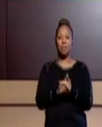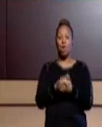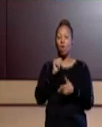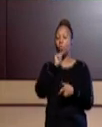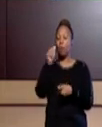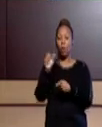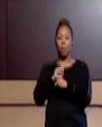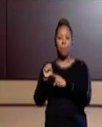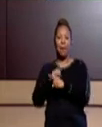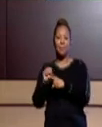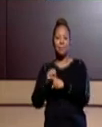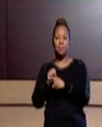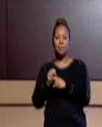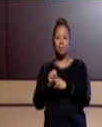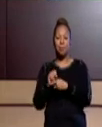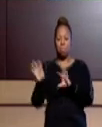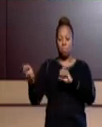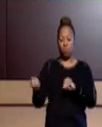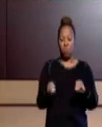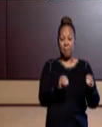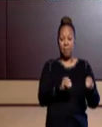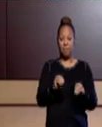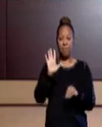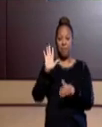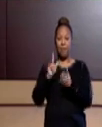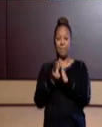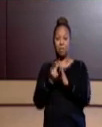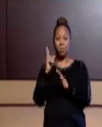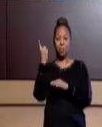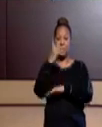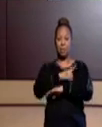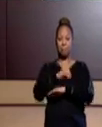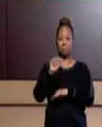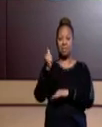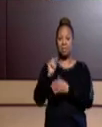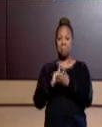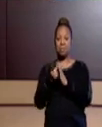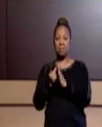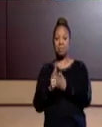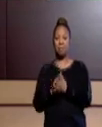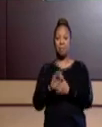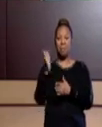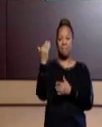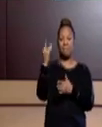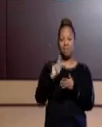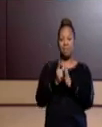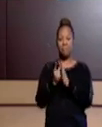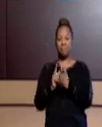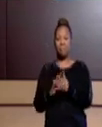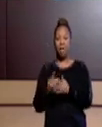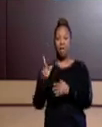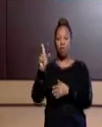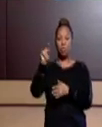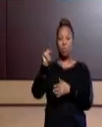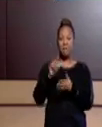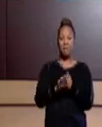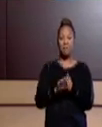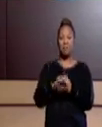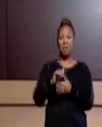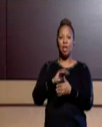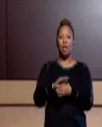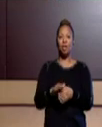don't practice just getting up, move your body for 5 minutes one day, 10 minutes the next day, 15 minutes the next day, 20 minutes. You